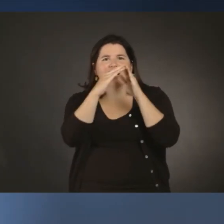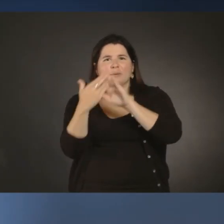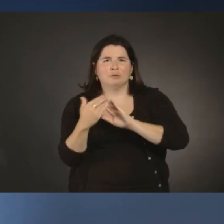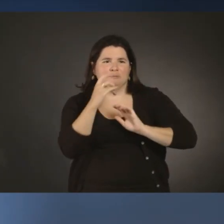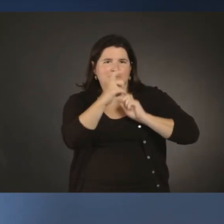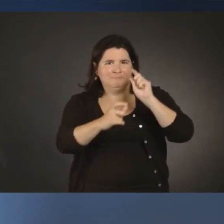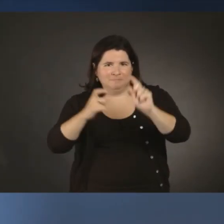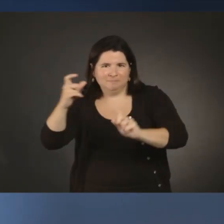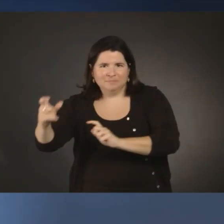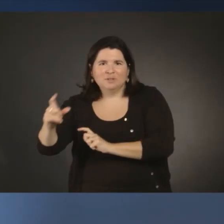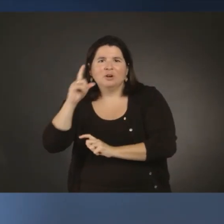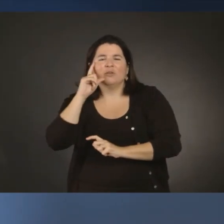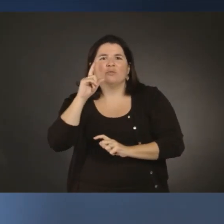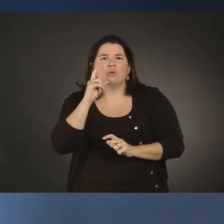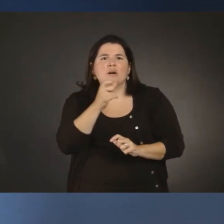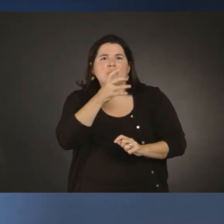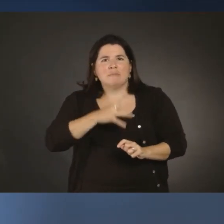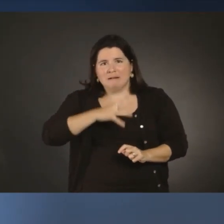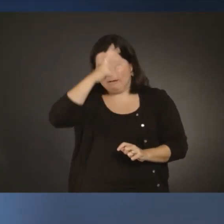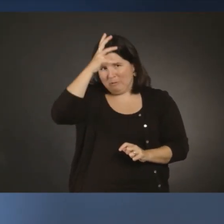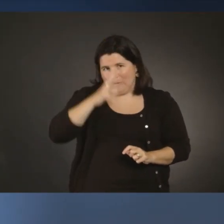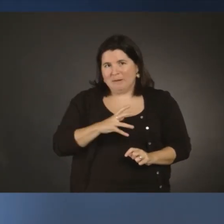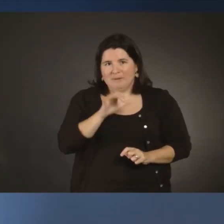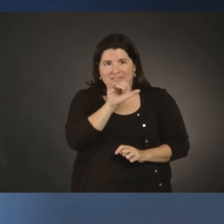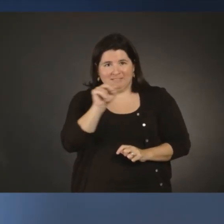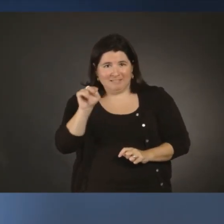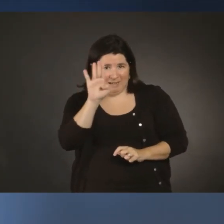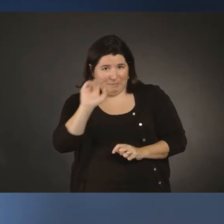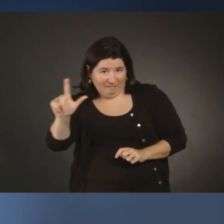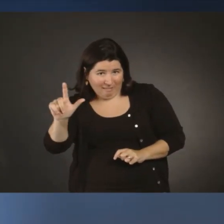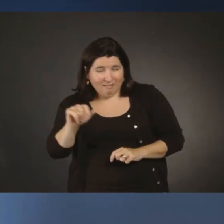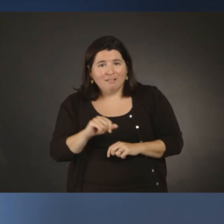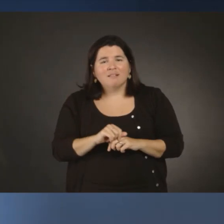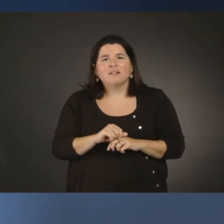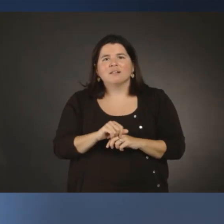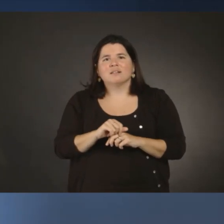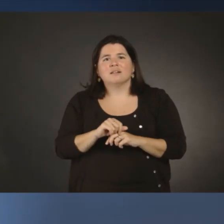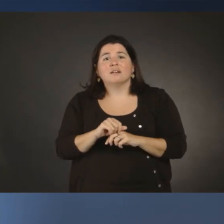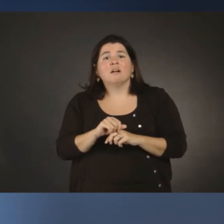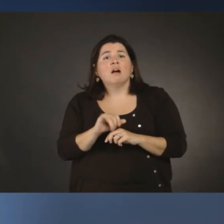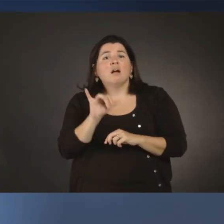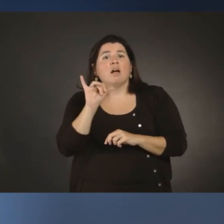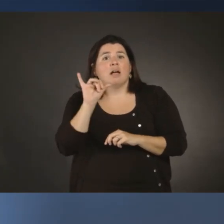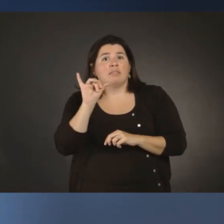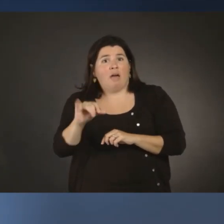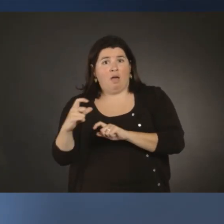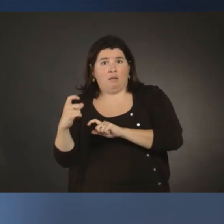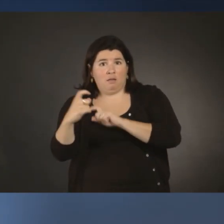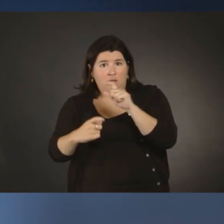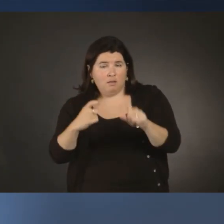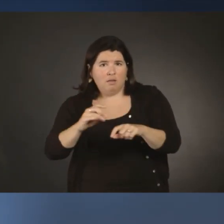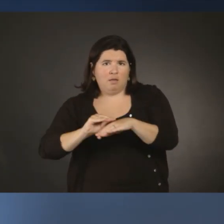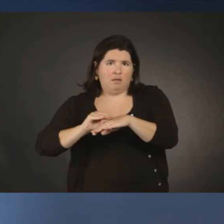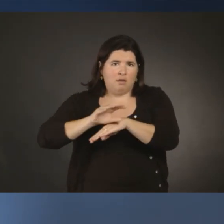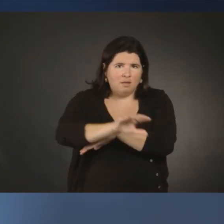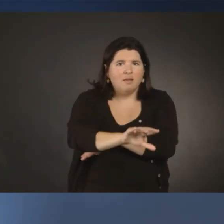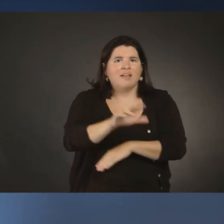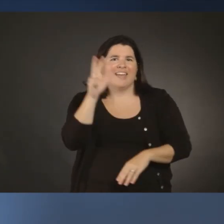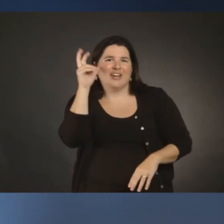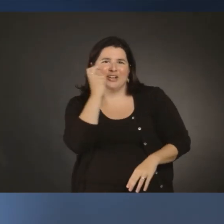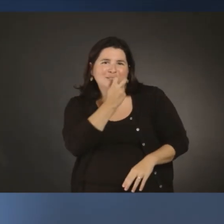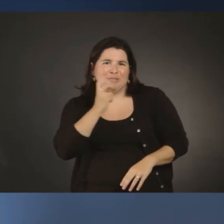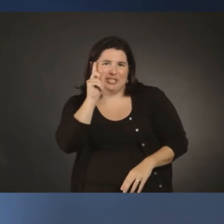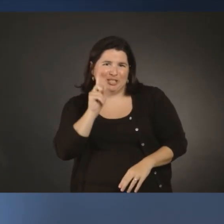the years by the men and women of Cincinnati Bell, and in particular, those contributions which impacted the Hearing, Speech, and Deaf